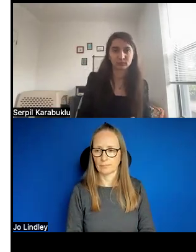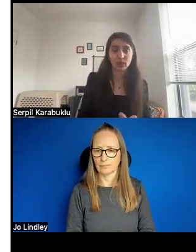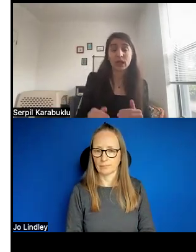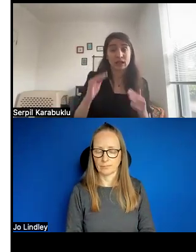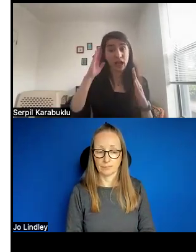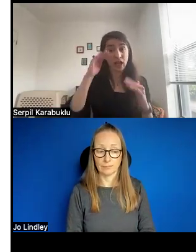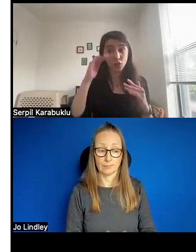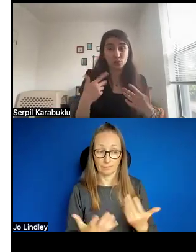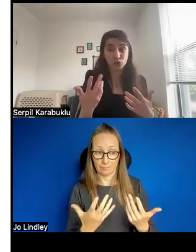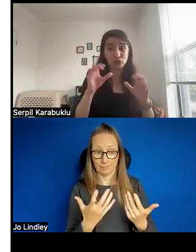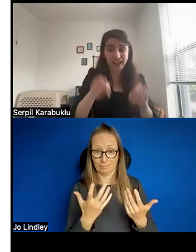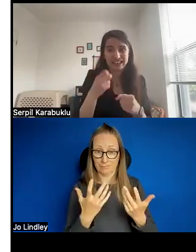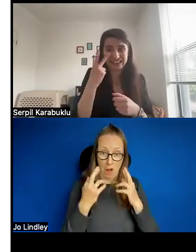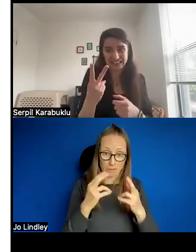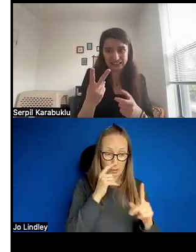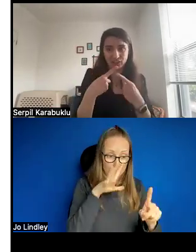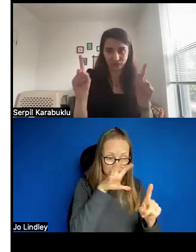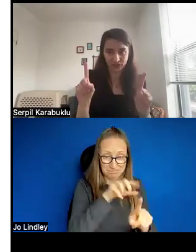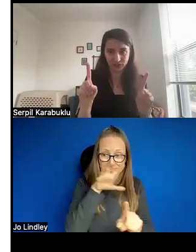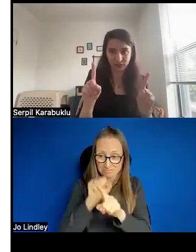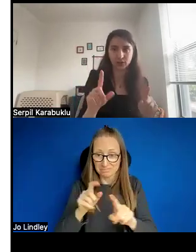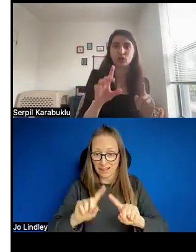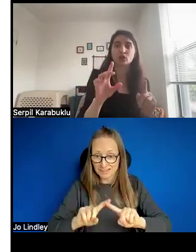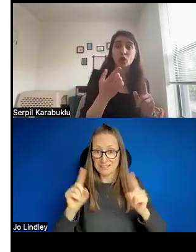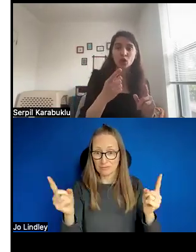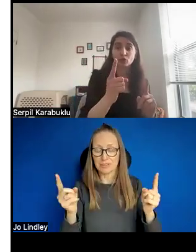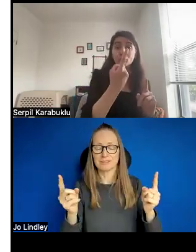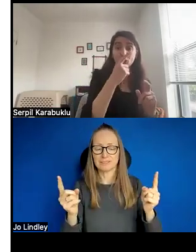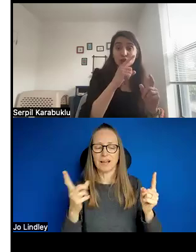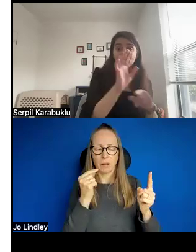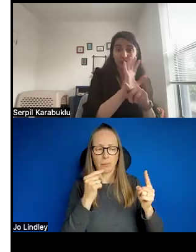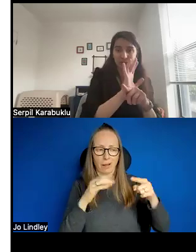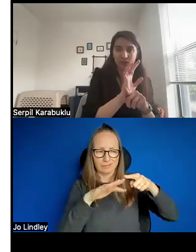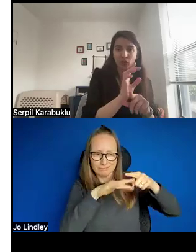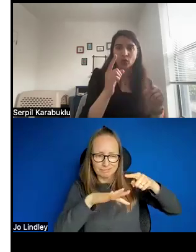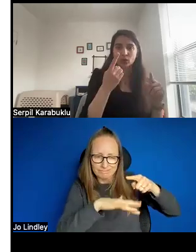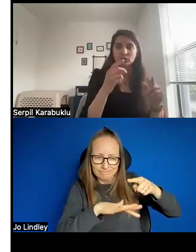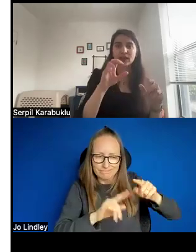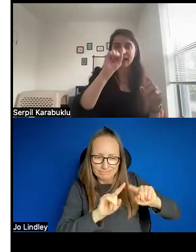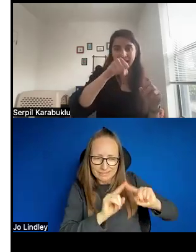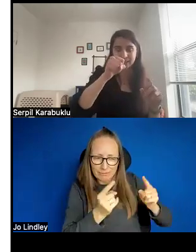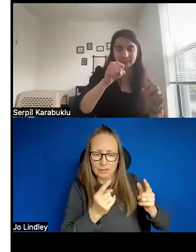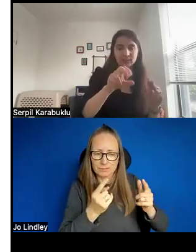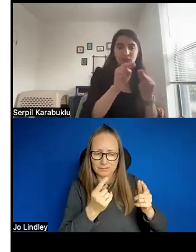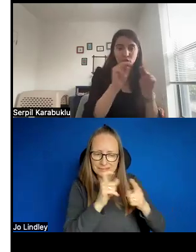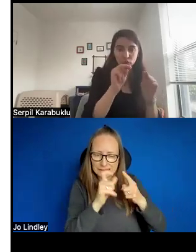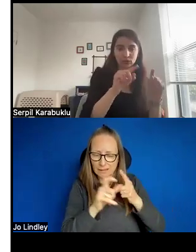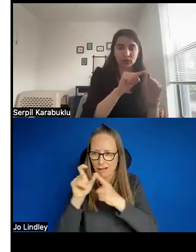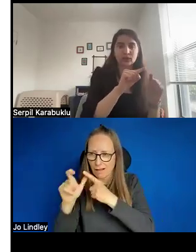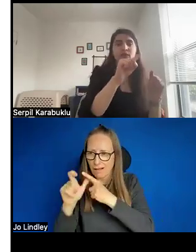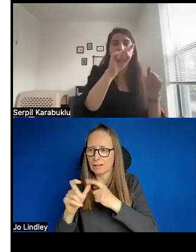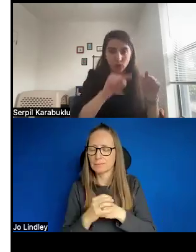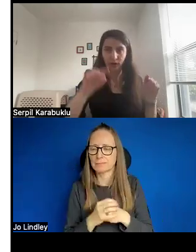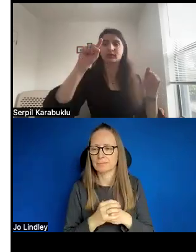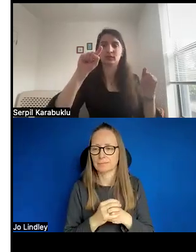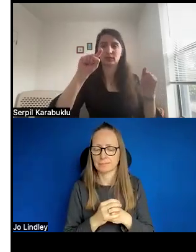I hope you were able to catch the difference, but there are nuance differences between these two movements. And